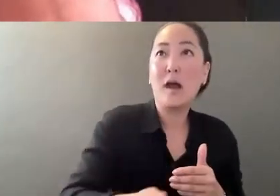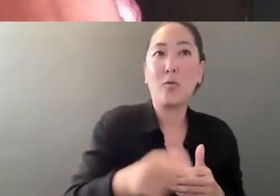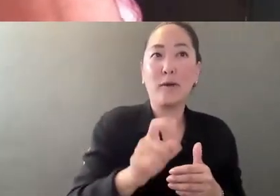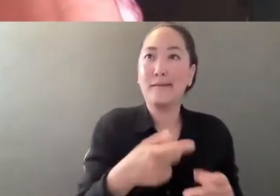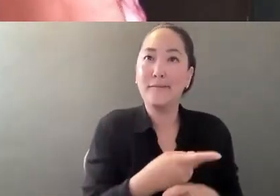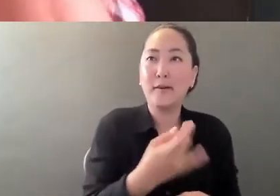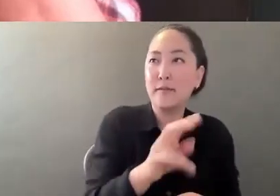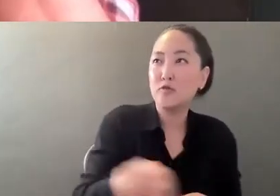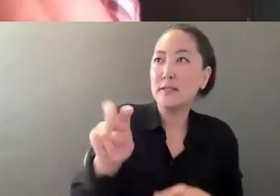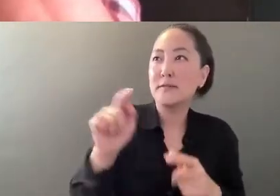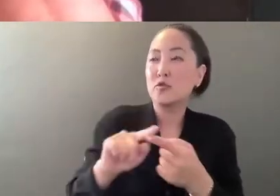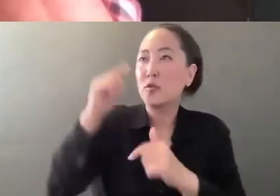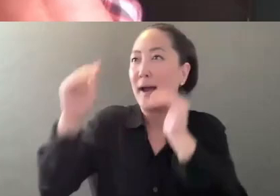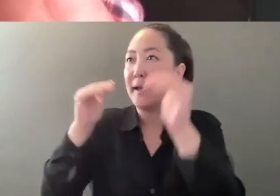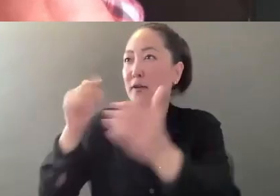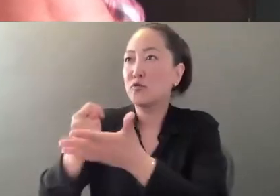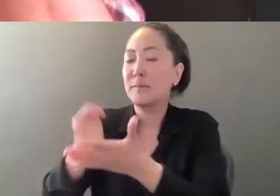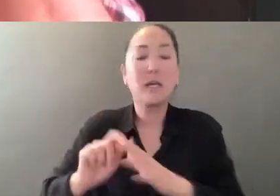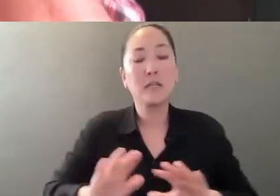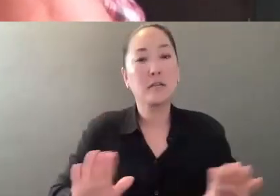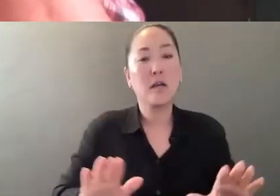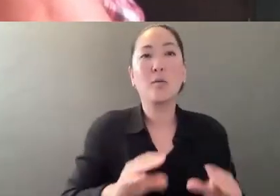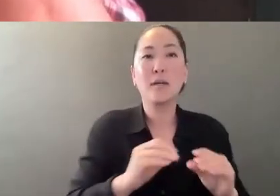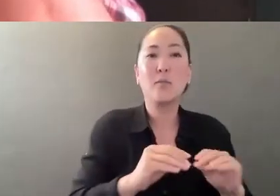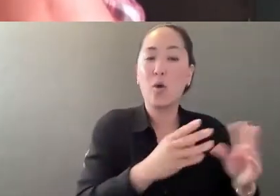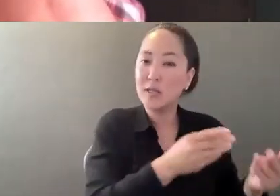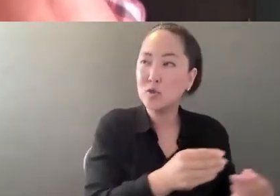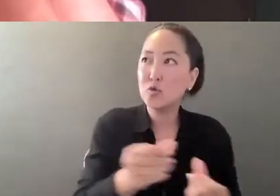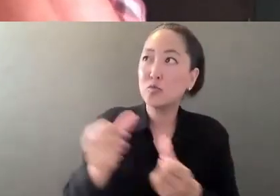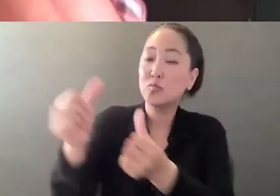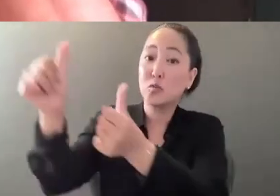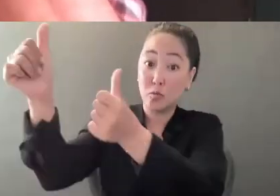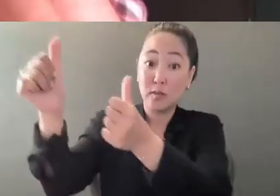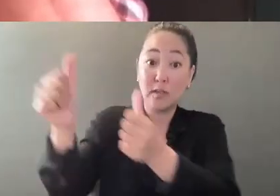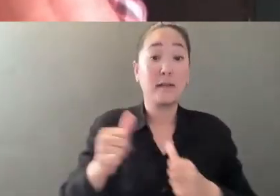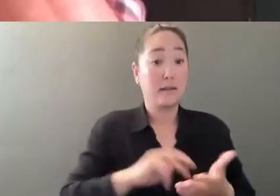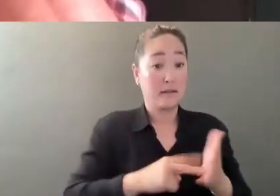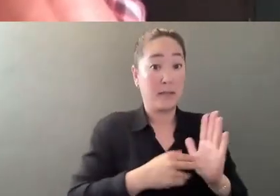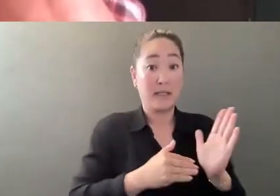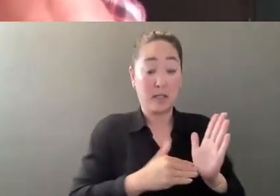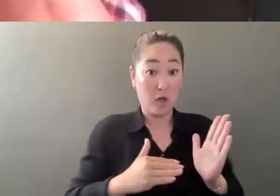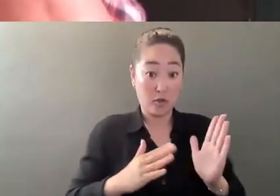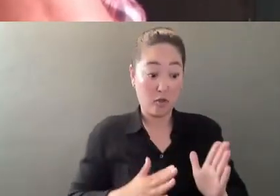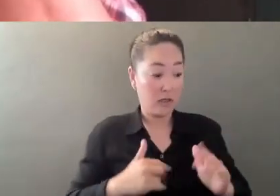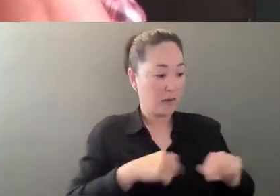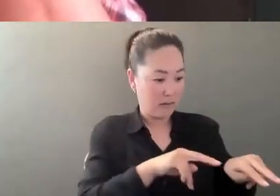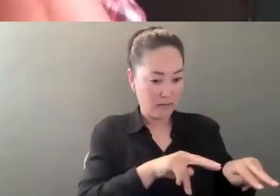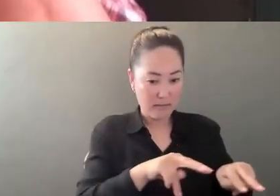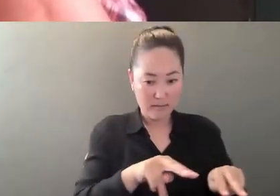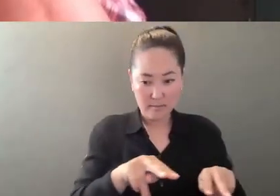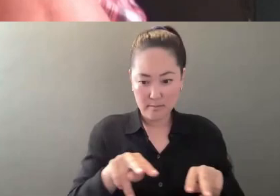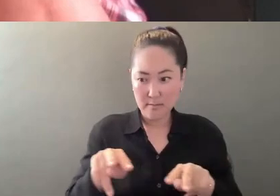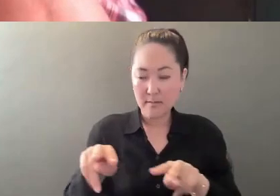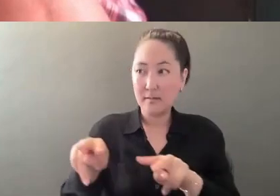So I would say it's a gradual process. As we follow our kids, we want to be giving them increasing independence